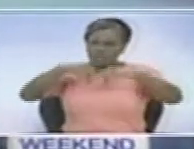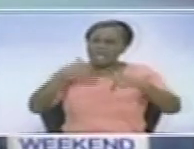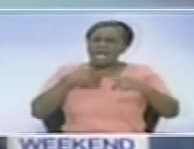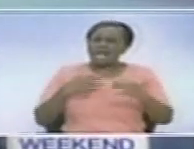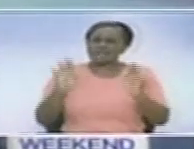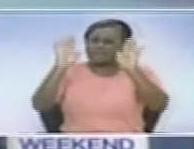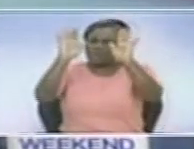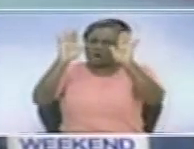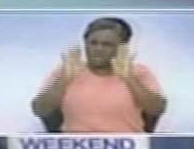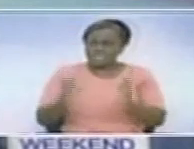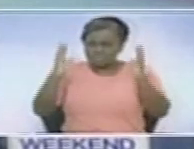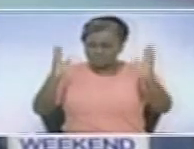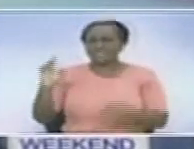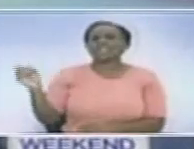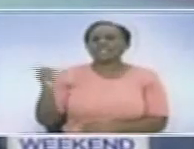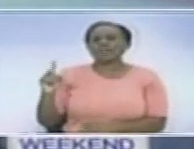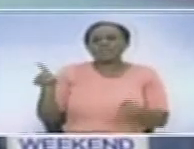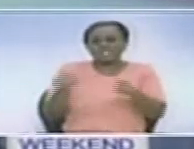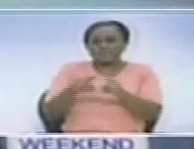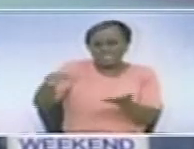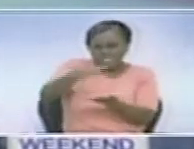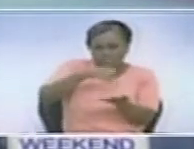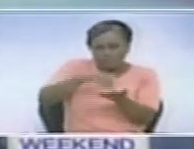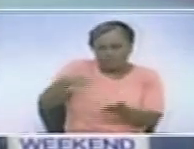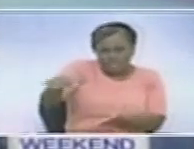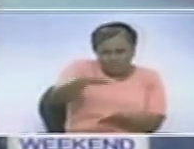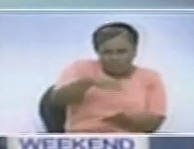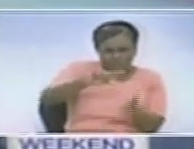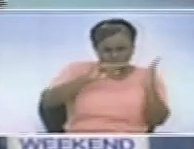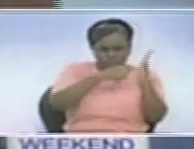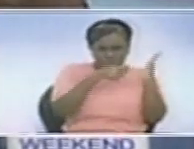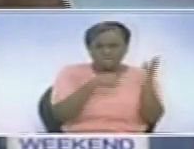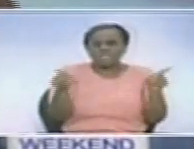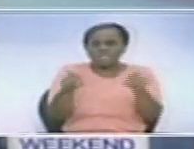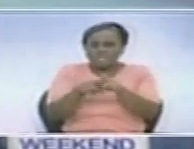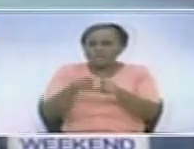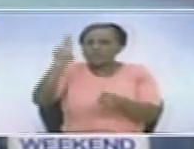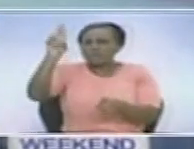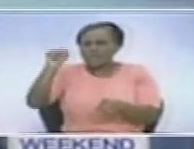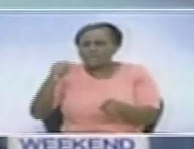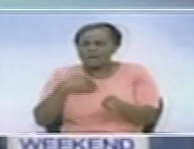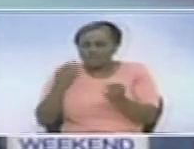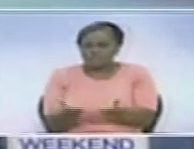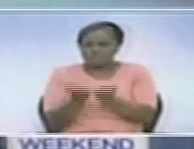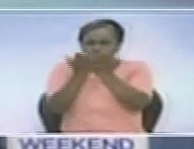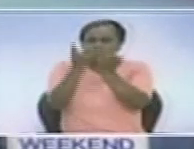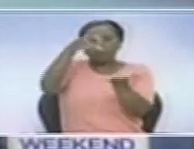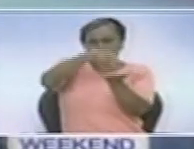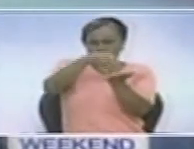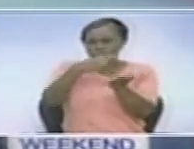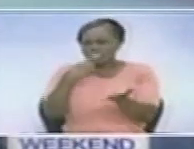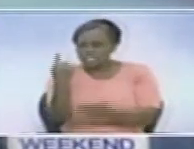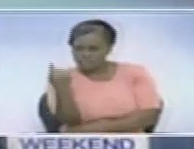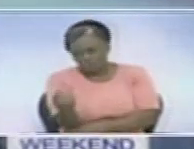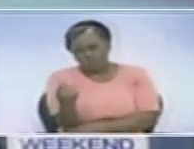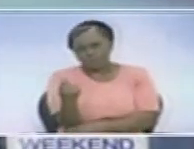for Nairobi as a center for environmental matters, and with UNEP now having its upgraded status. Tell us about that.